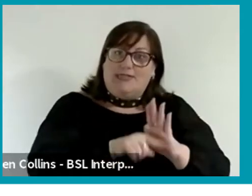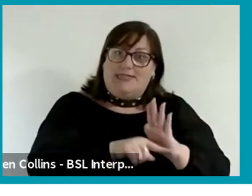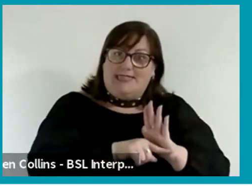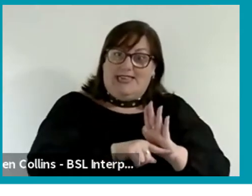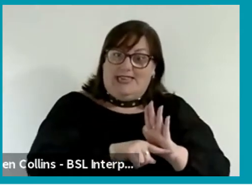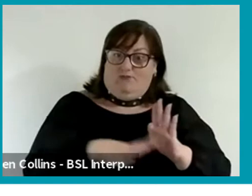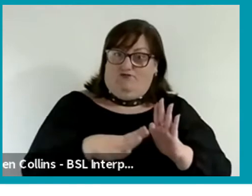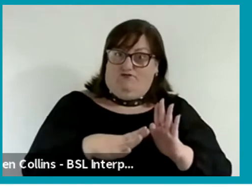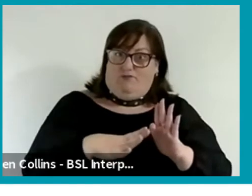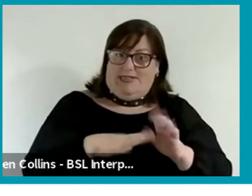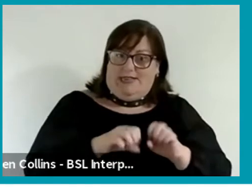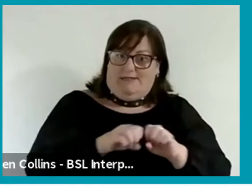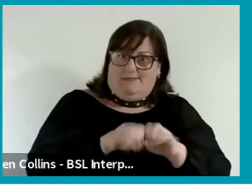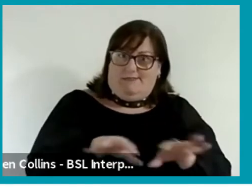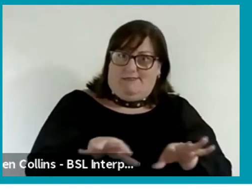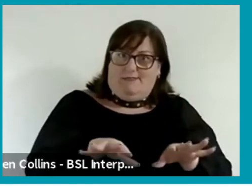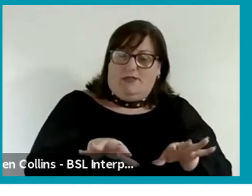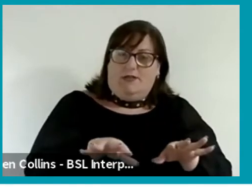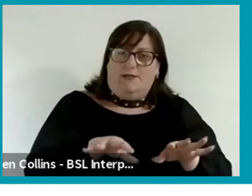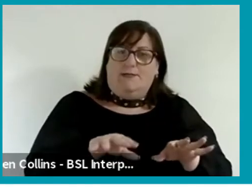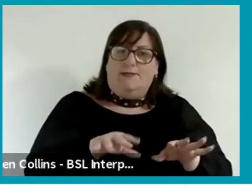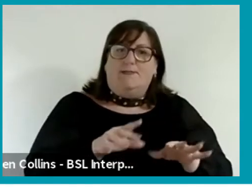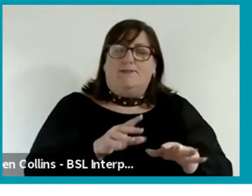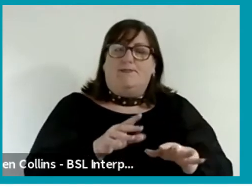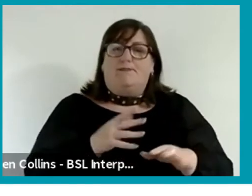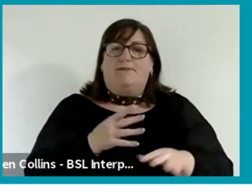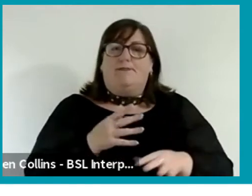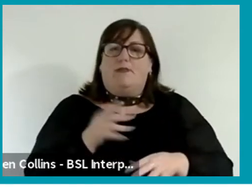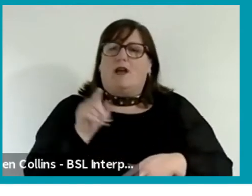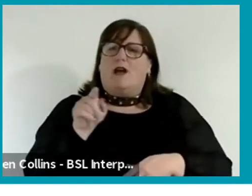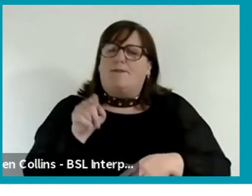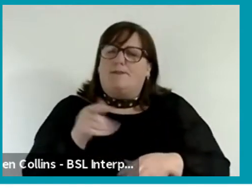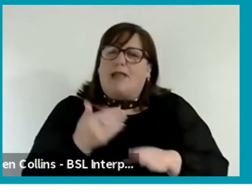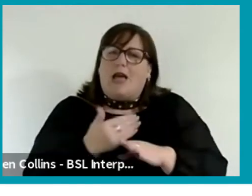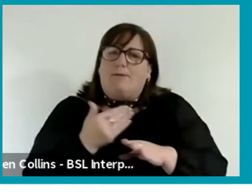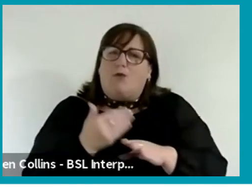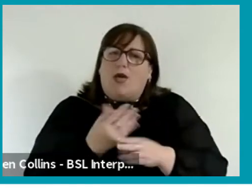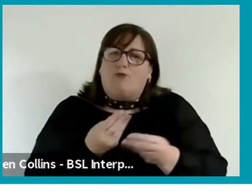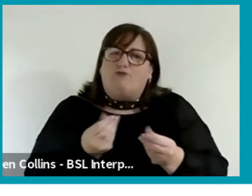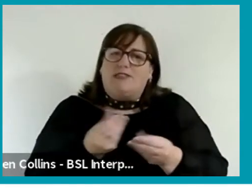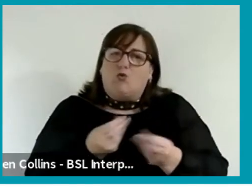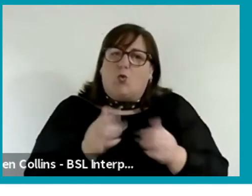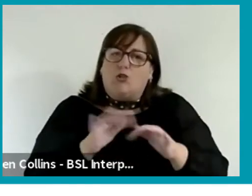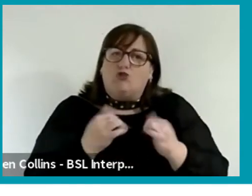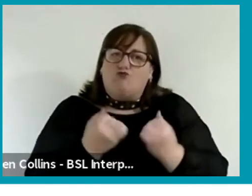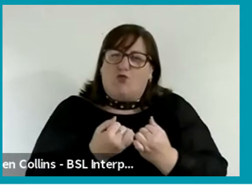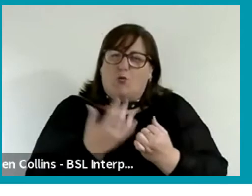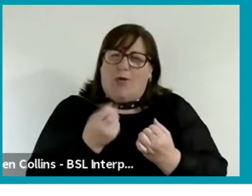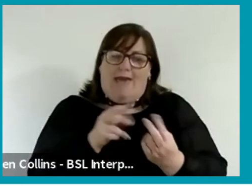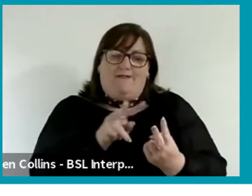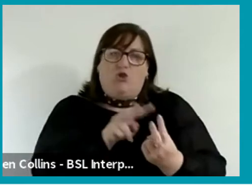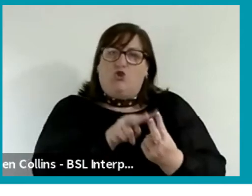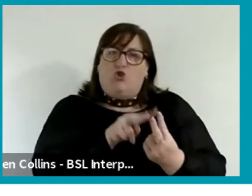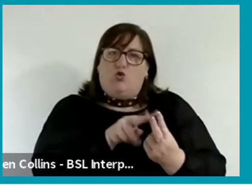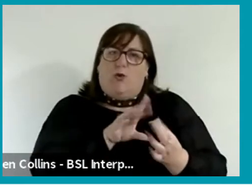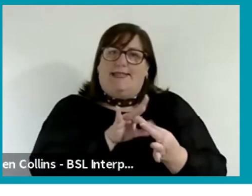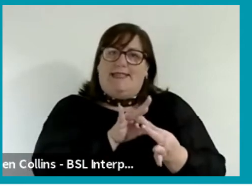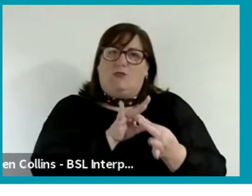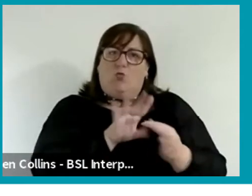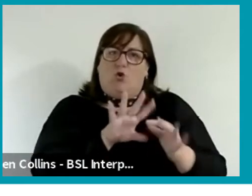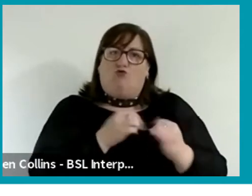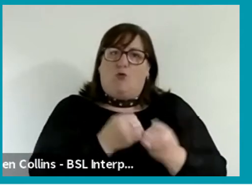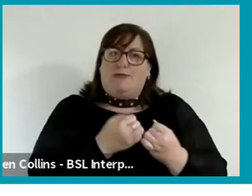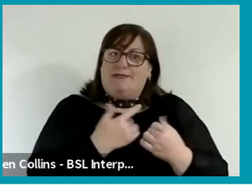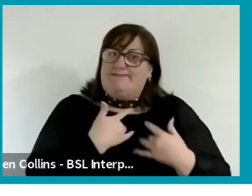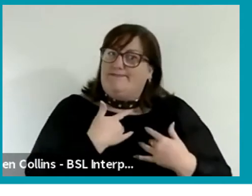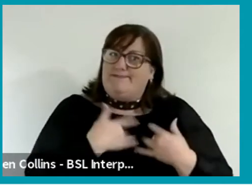We have from an employee resource group, we actually have 2 network groups that are thriving. They were